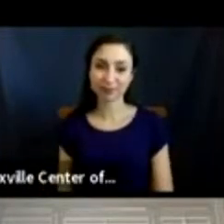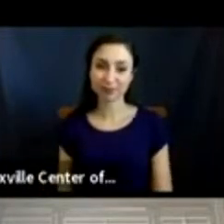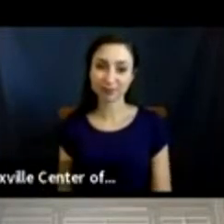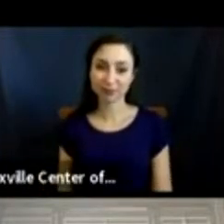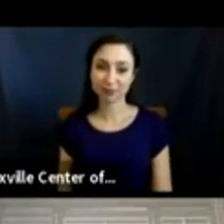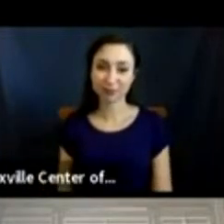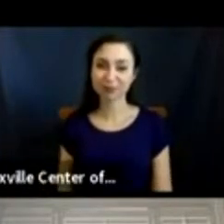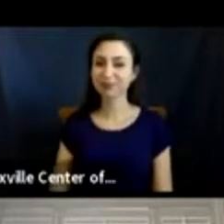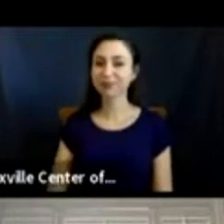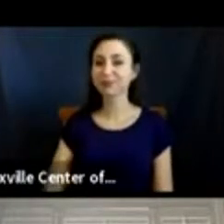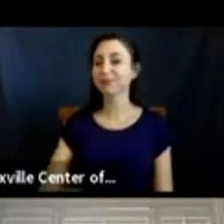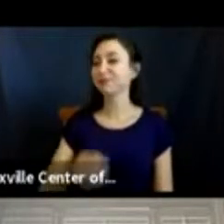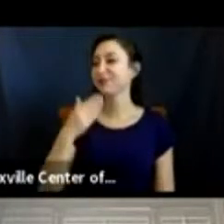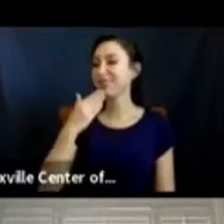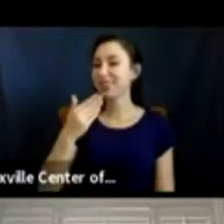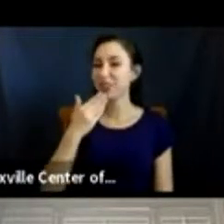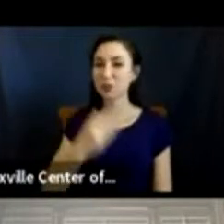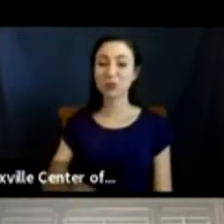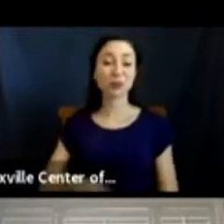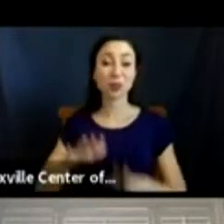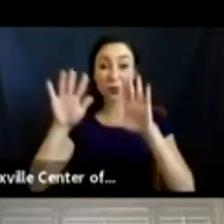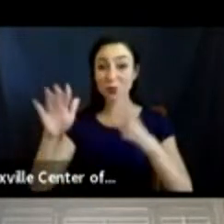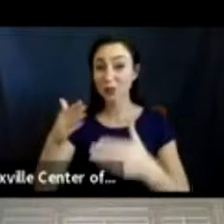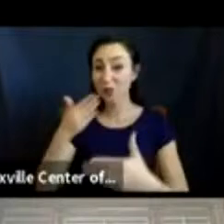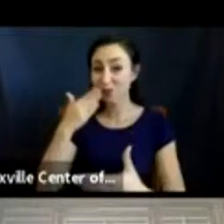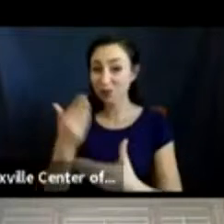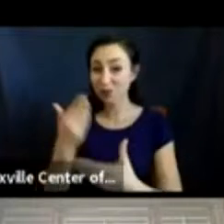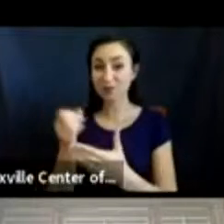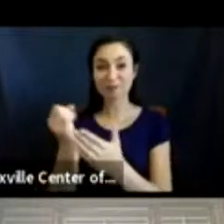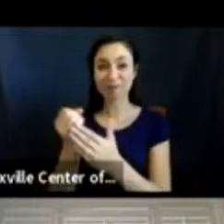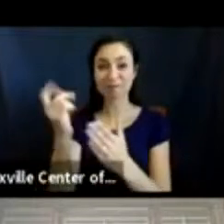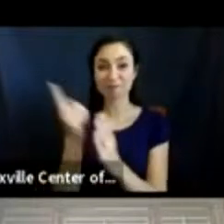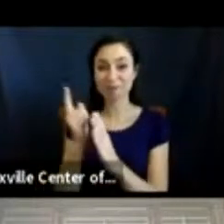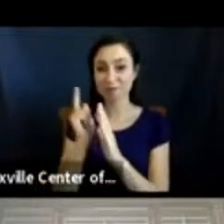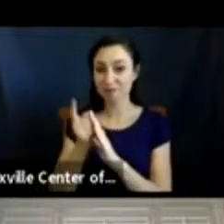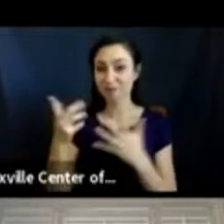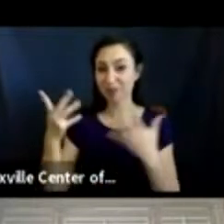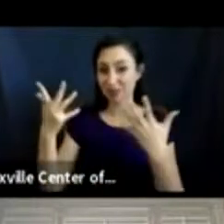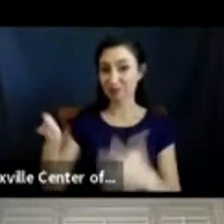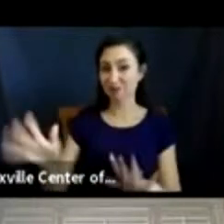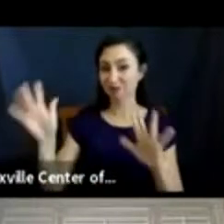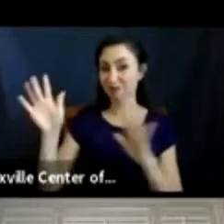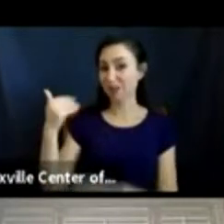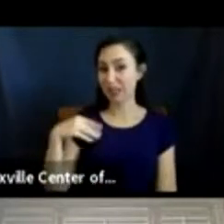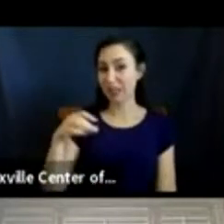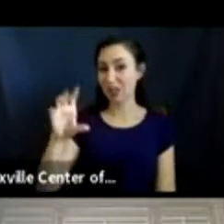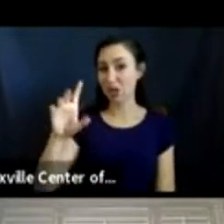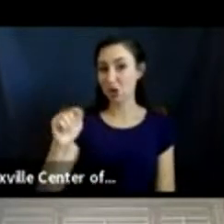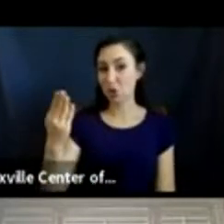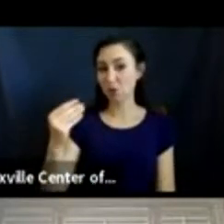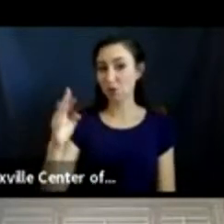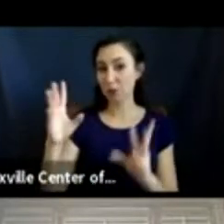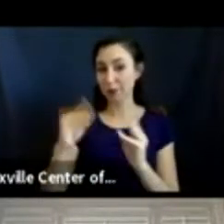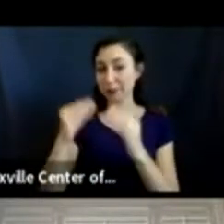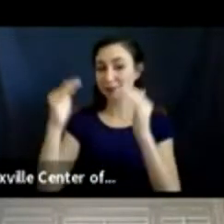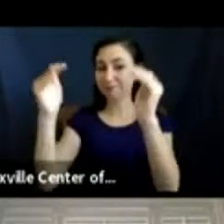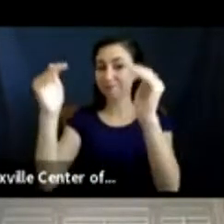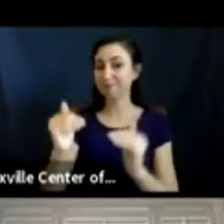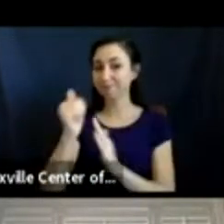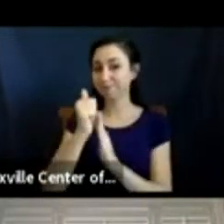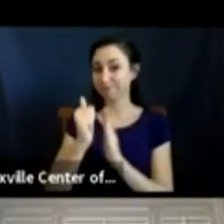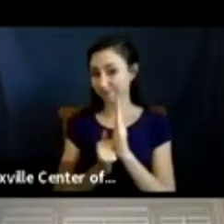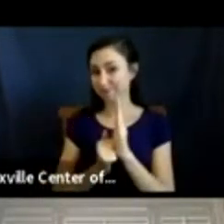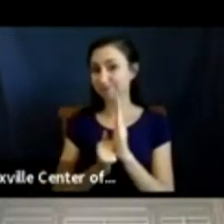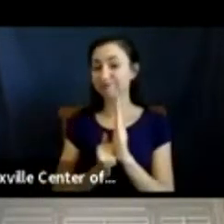Very good. You have approved those minutes from October 14. The next item on the agenda is